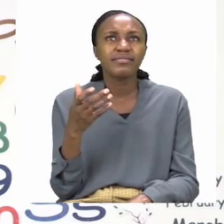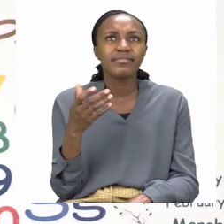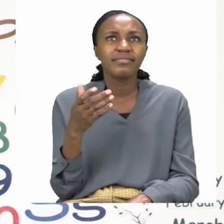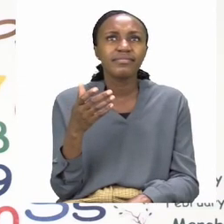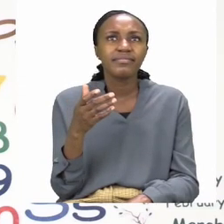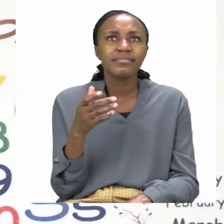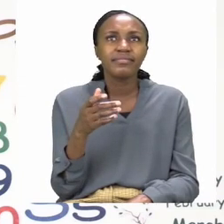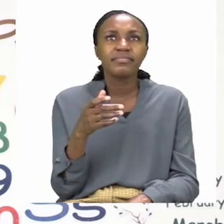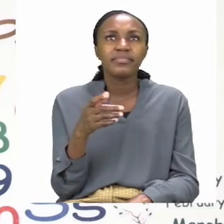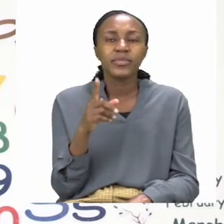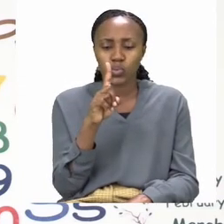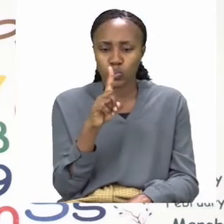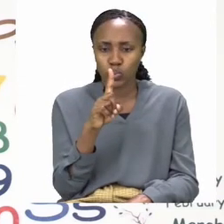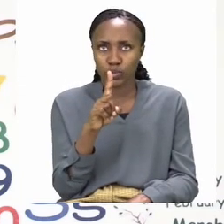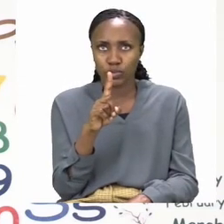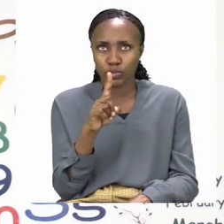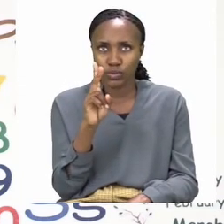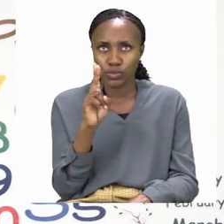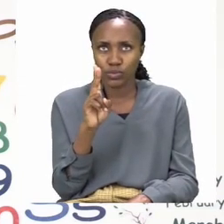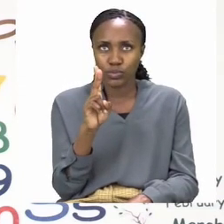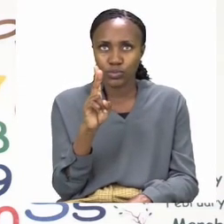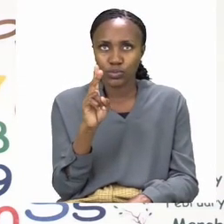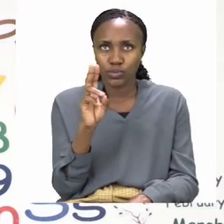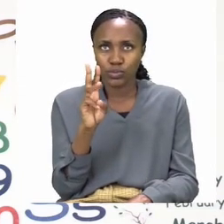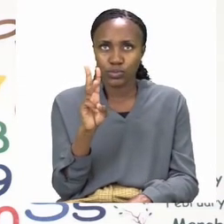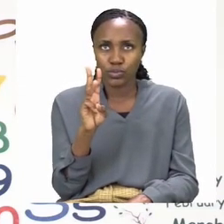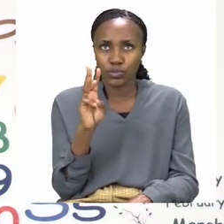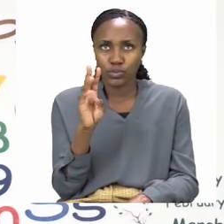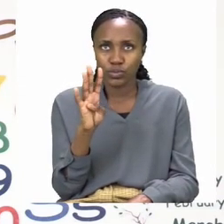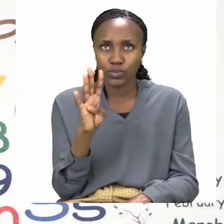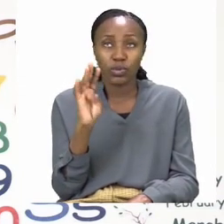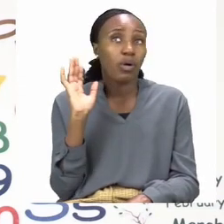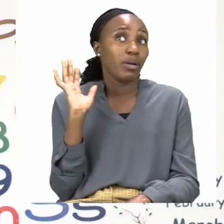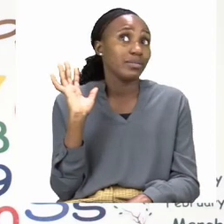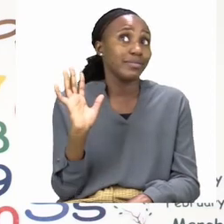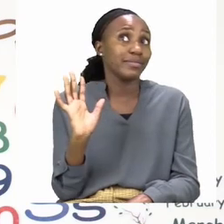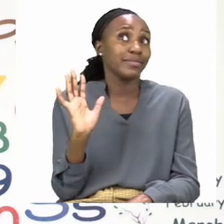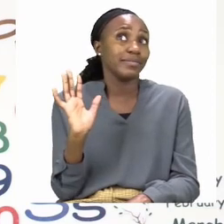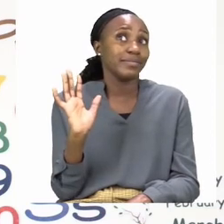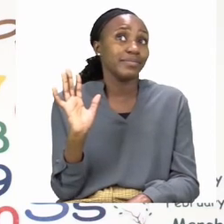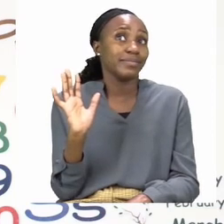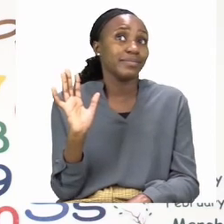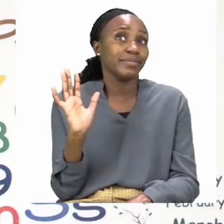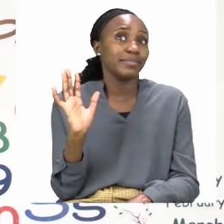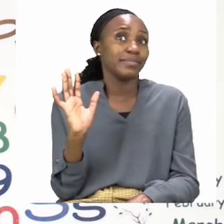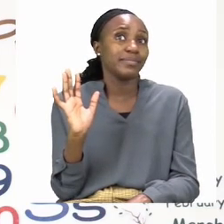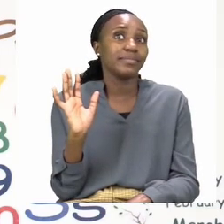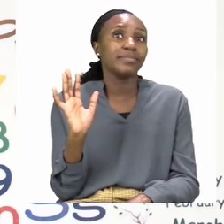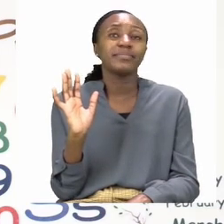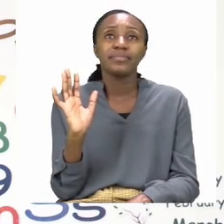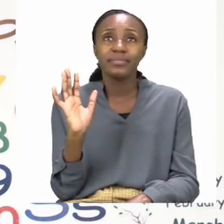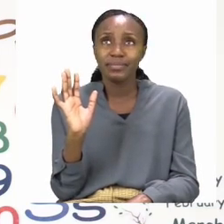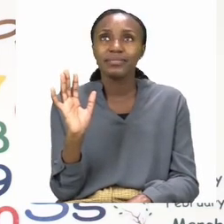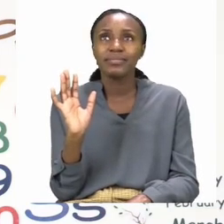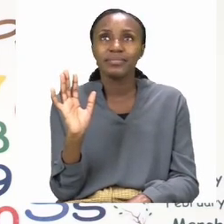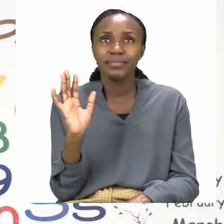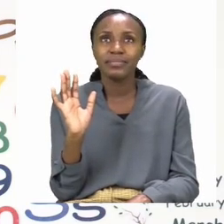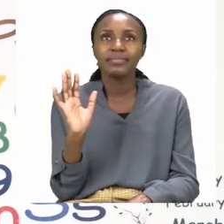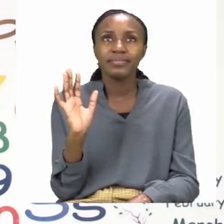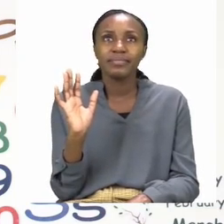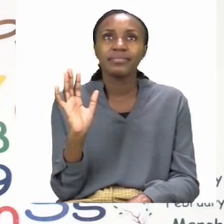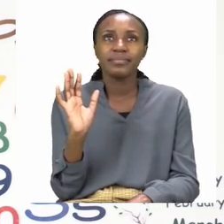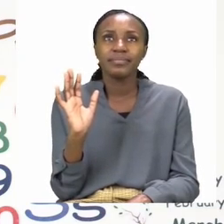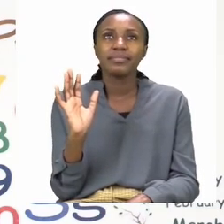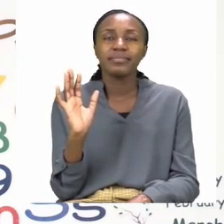to 9. 1, 2, 3, 4, 5. So now we go ahead and